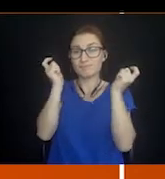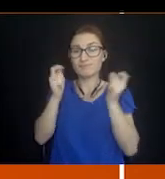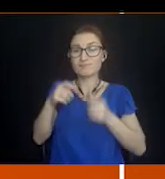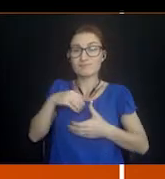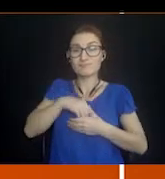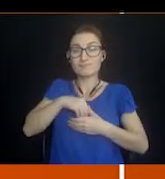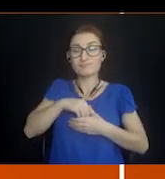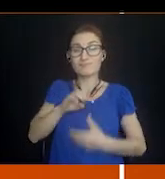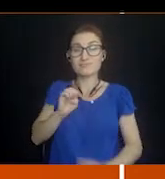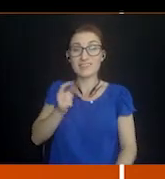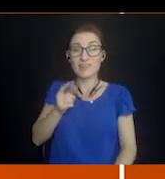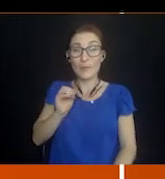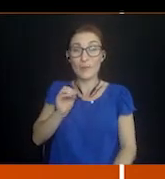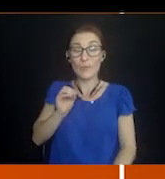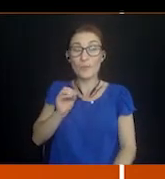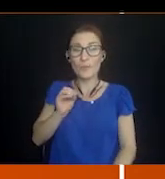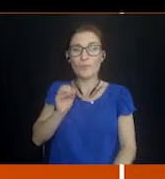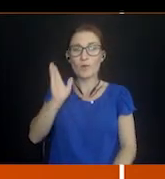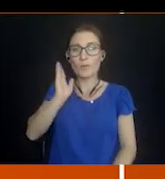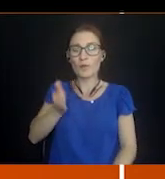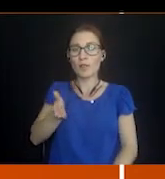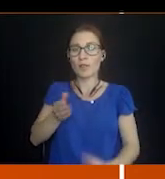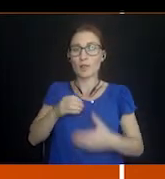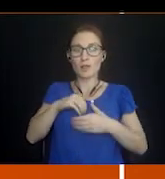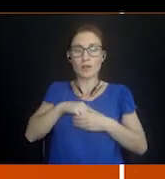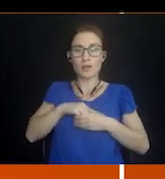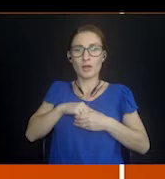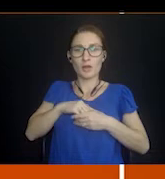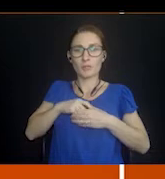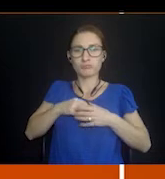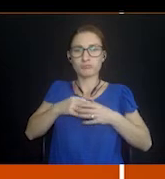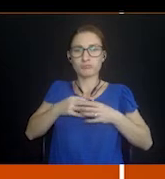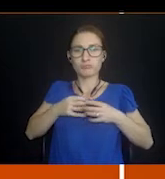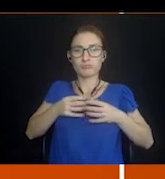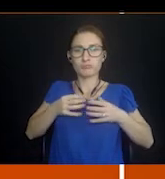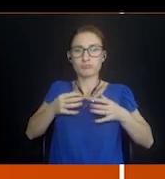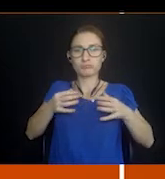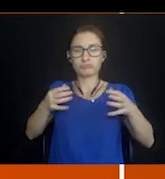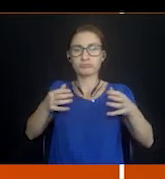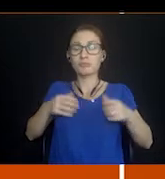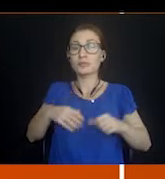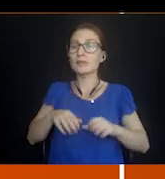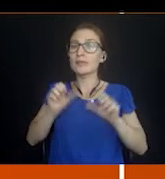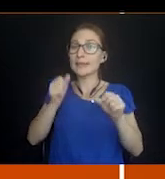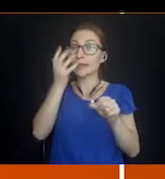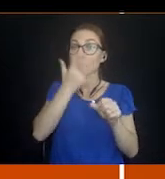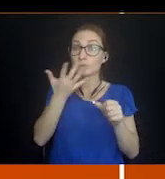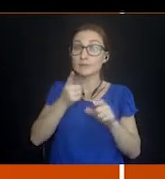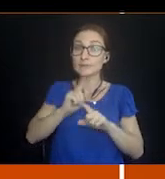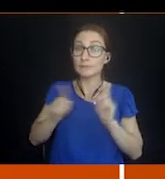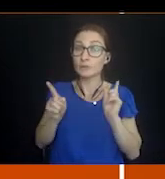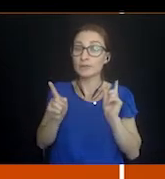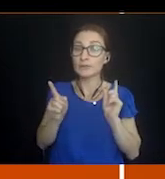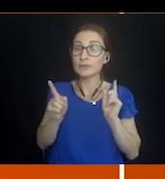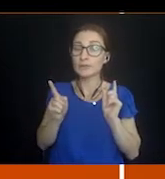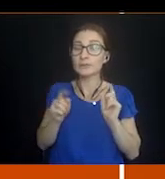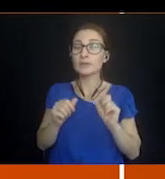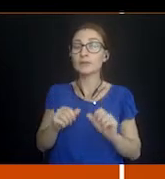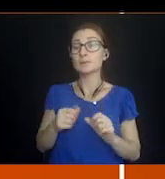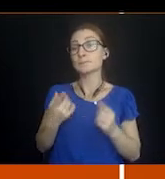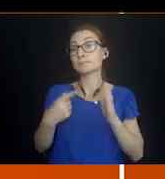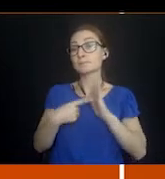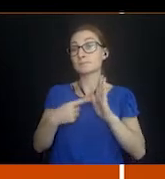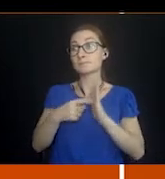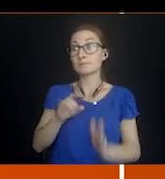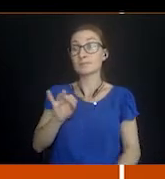self, that ego. And so that looks like a lot of different things.